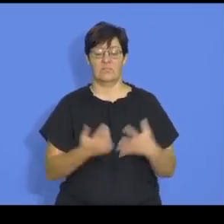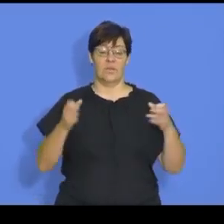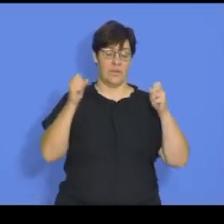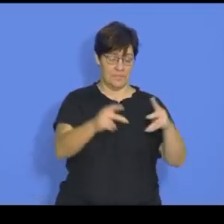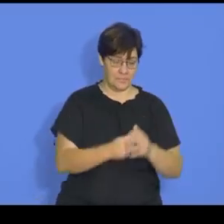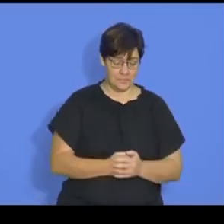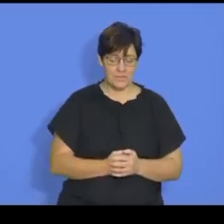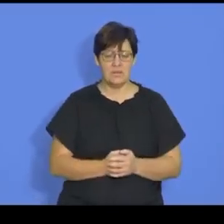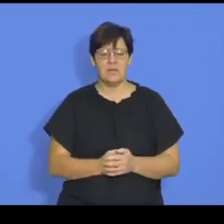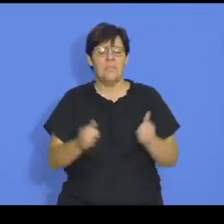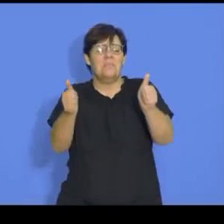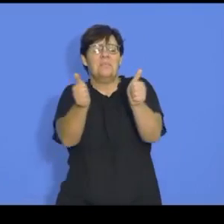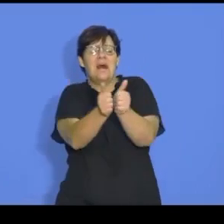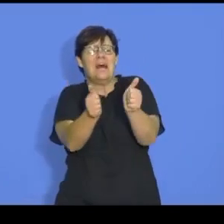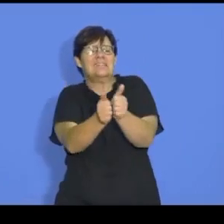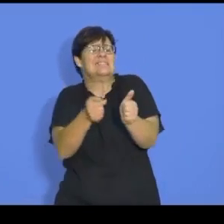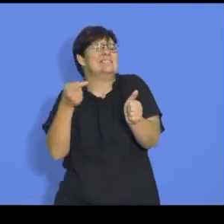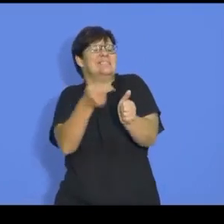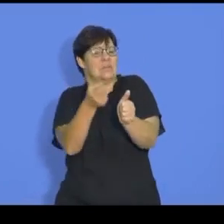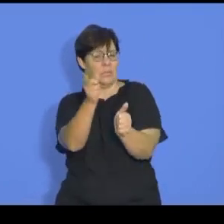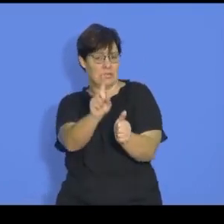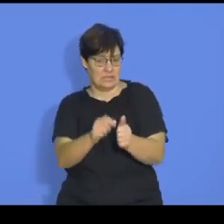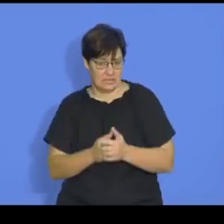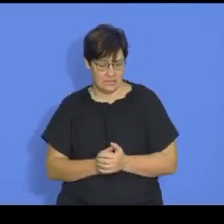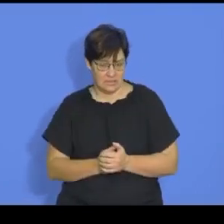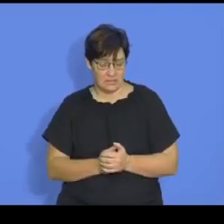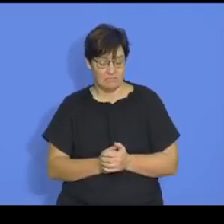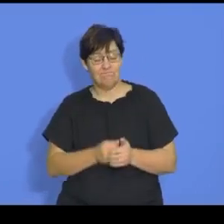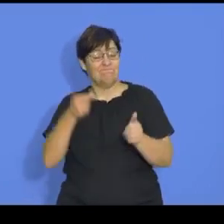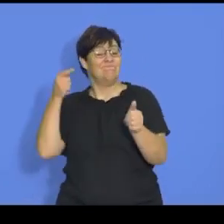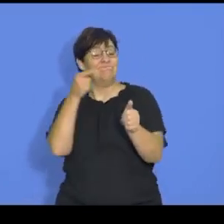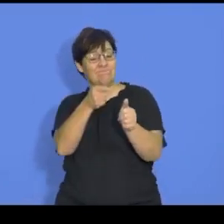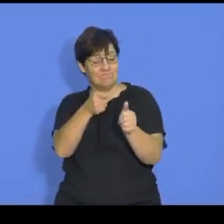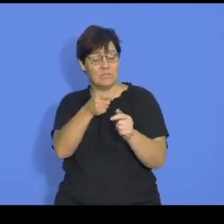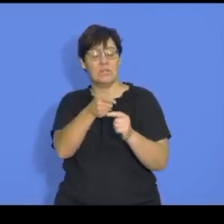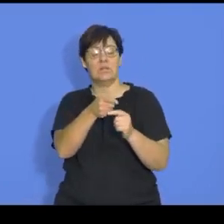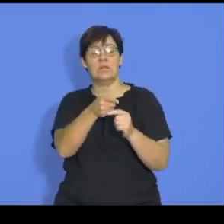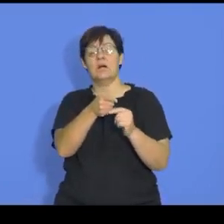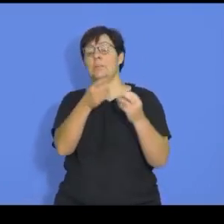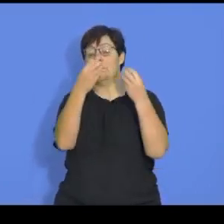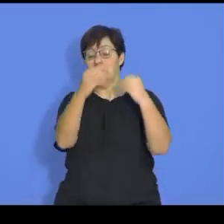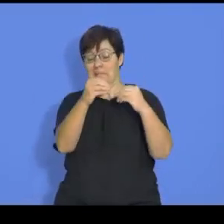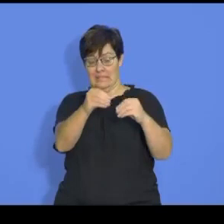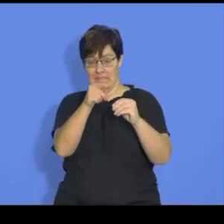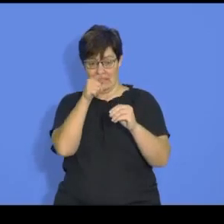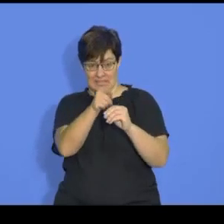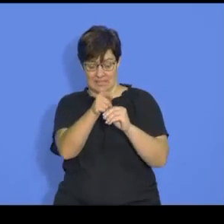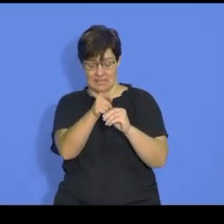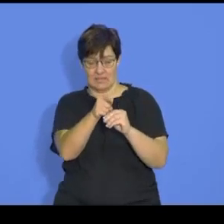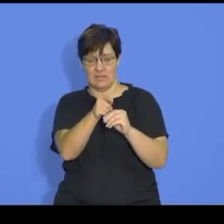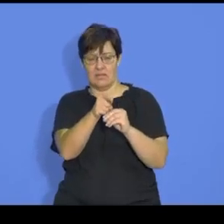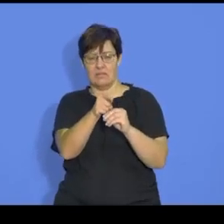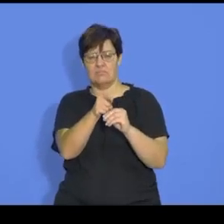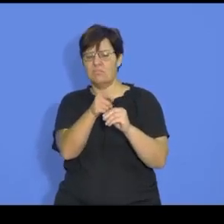Right, so what is a partnership? A partnership is a business which